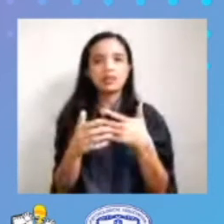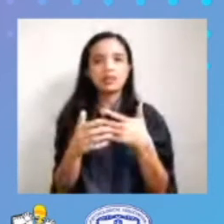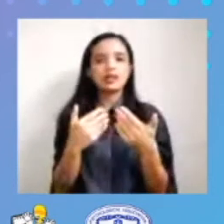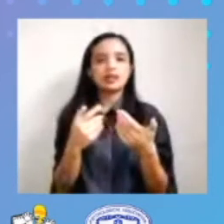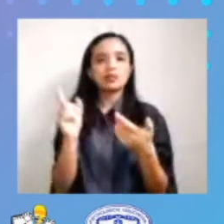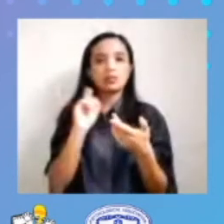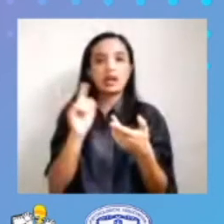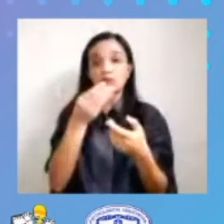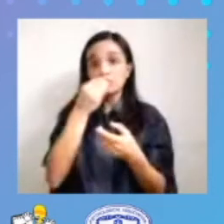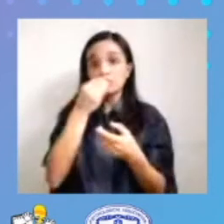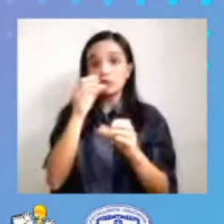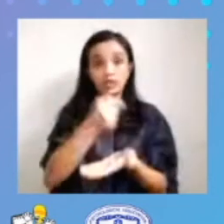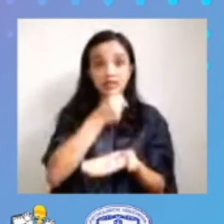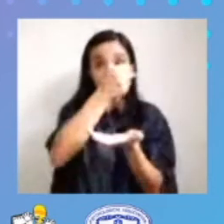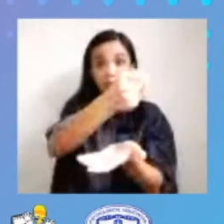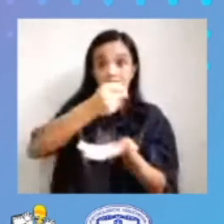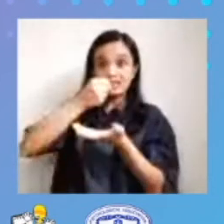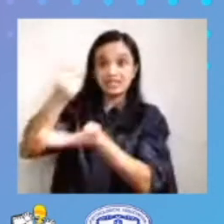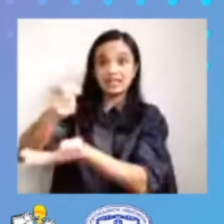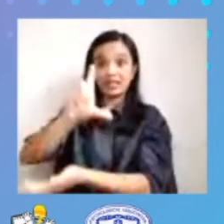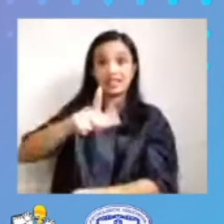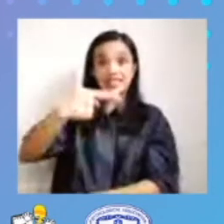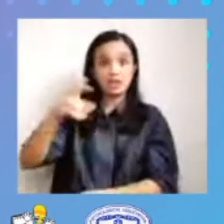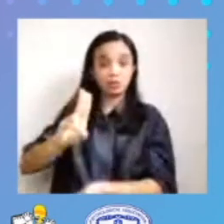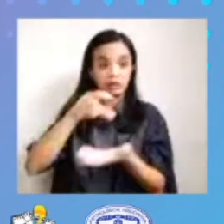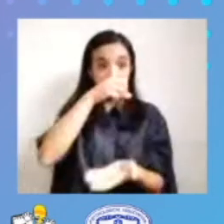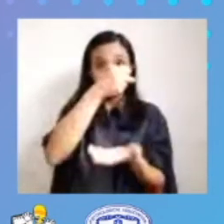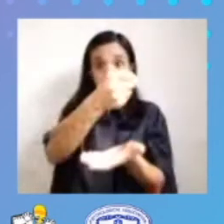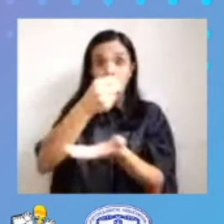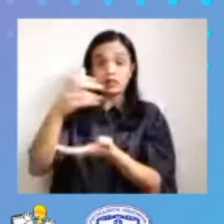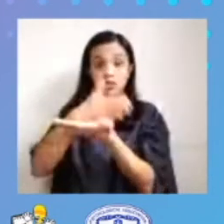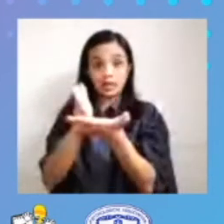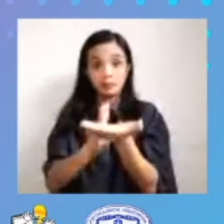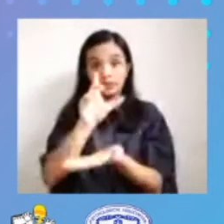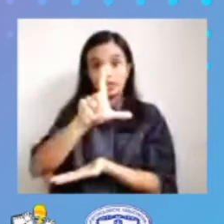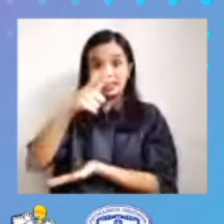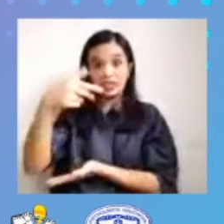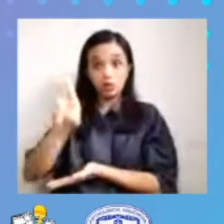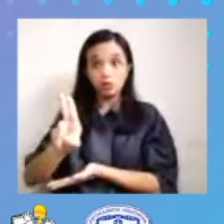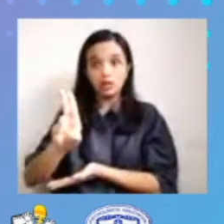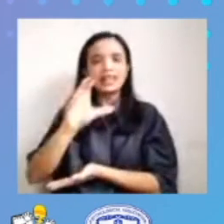tipid, no? Because exercising, others think that exercise is very